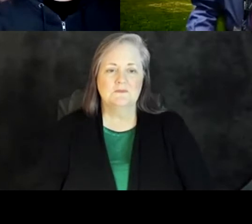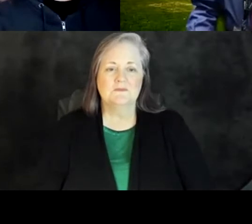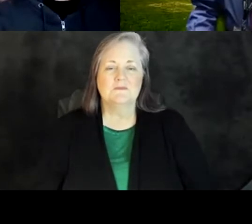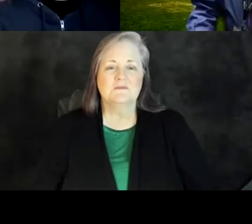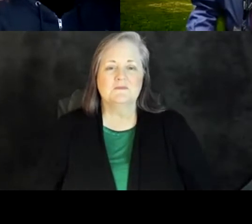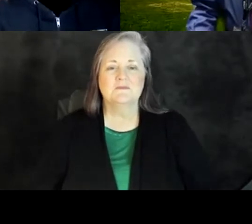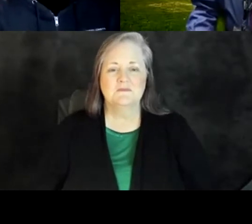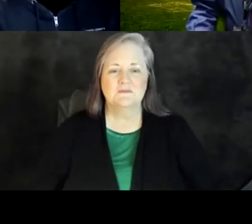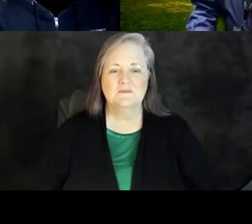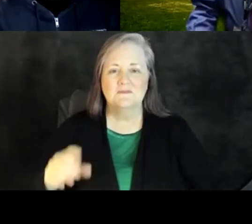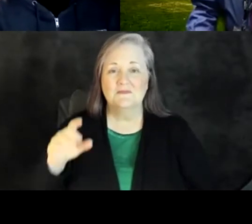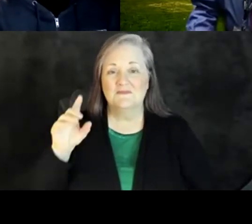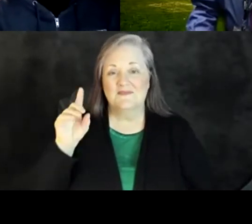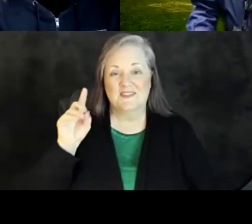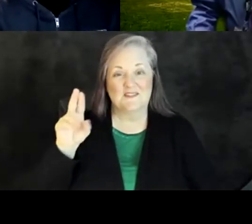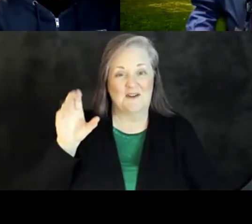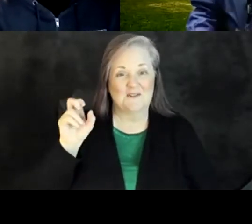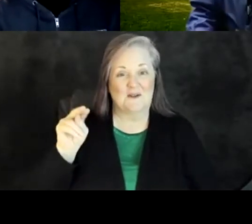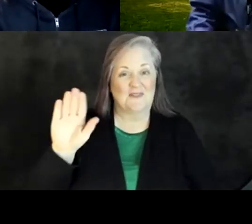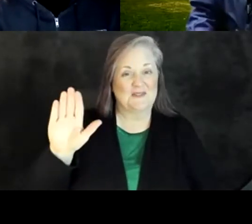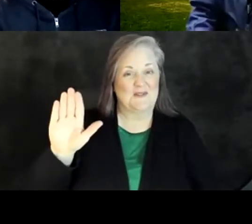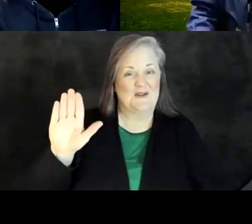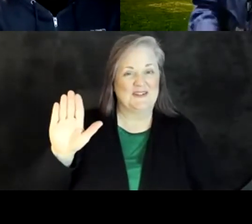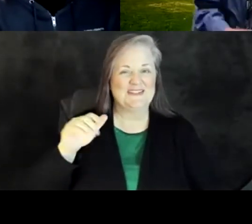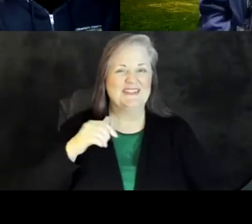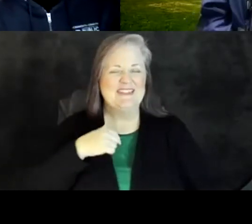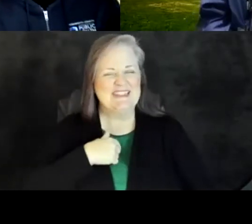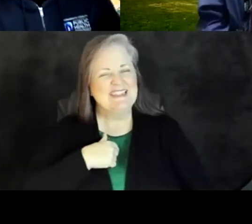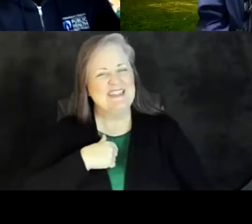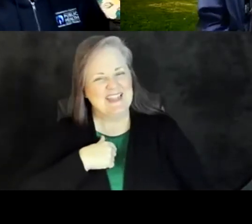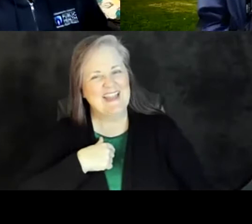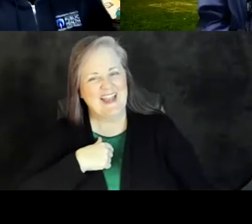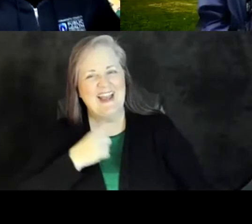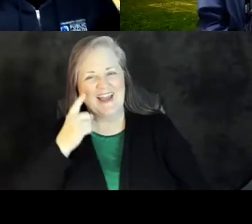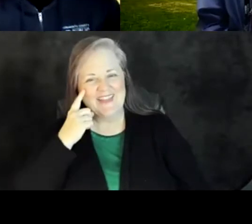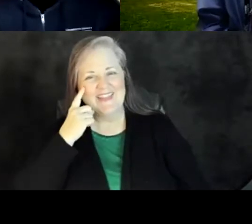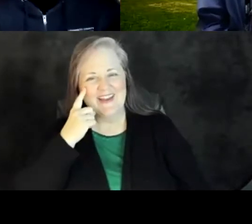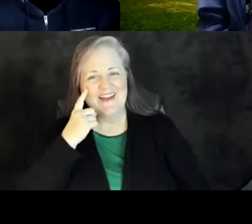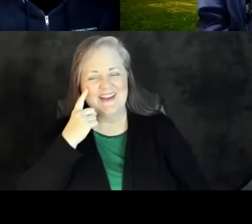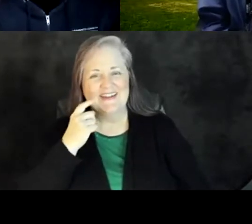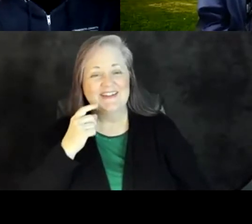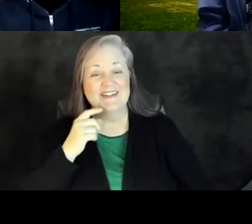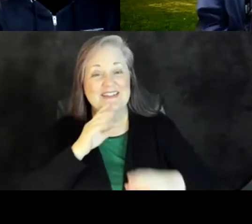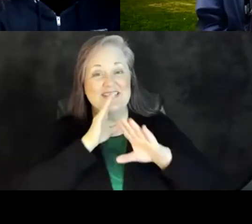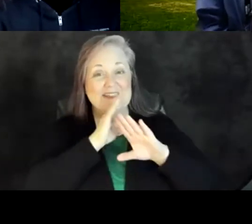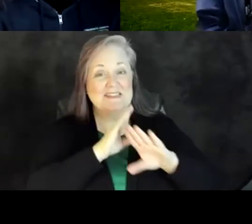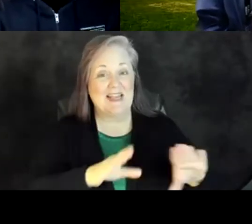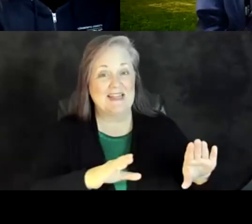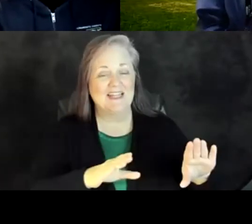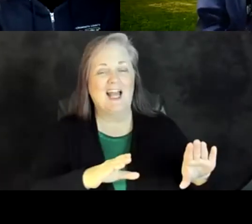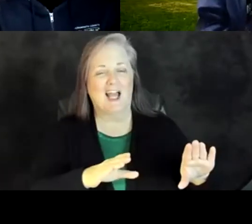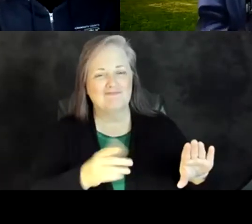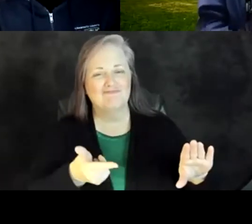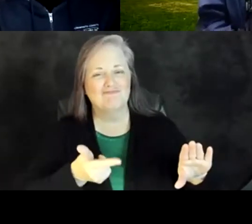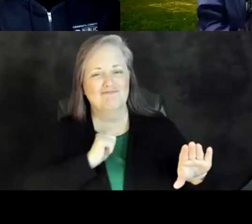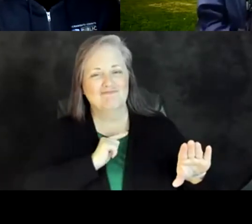I think that's for you, Dr. Cohen. Yeah, that's what I was figuring that when the silence hit, that it was